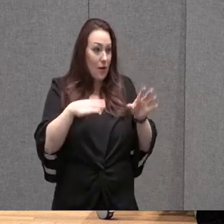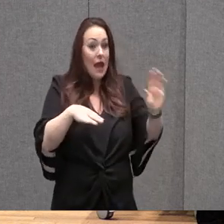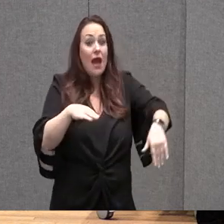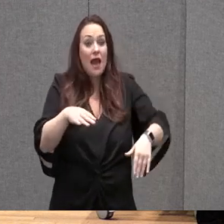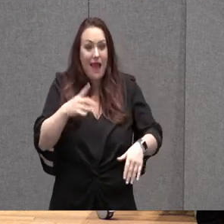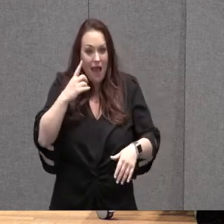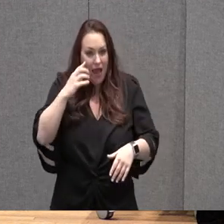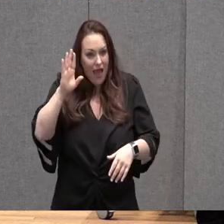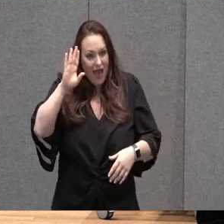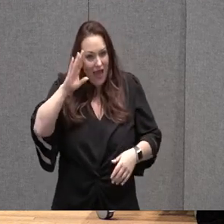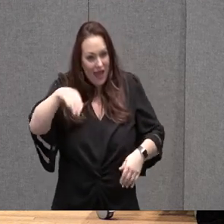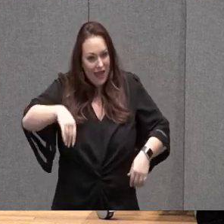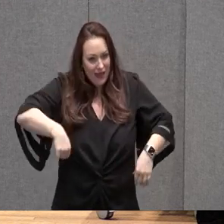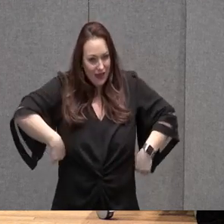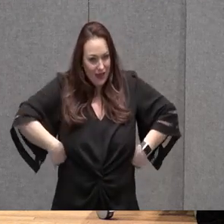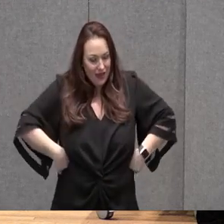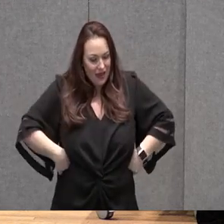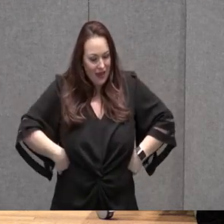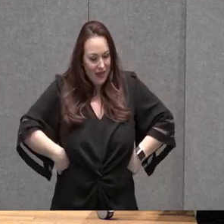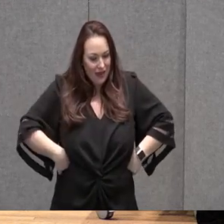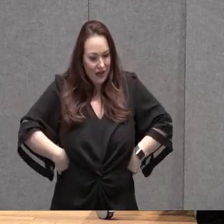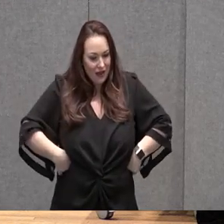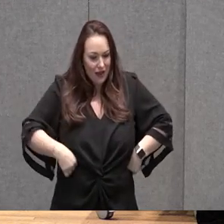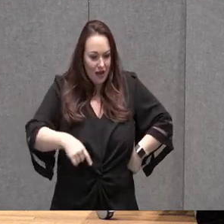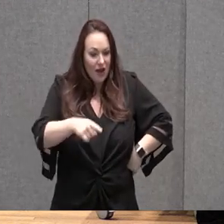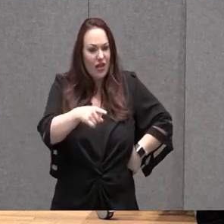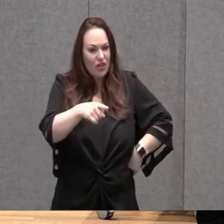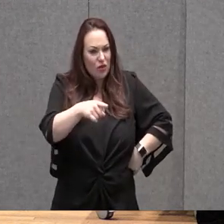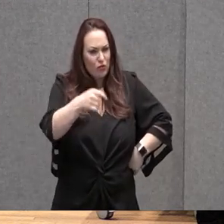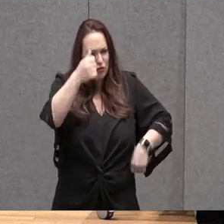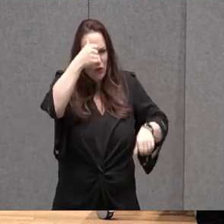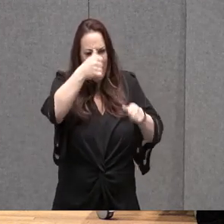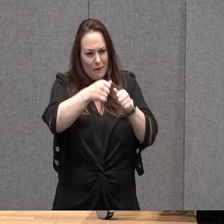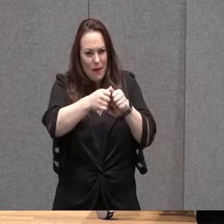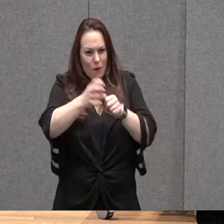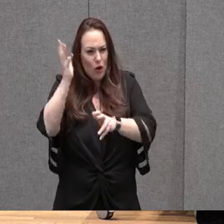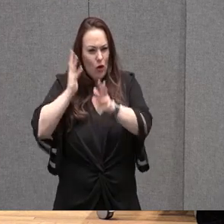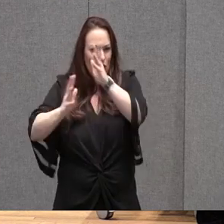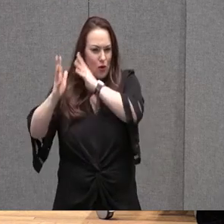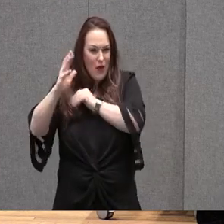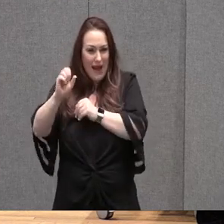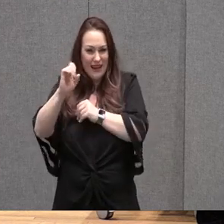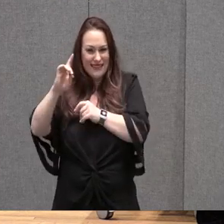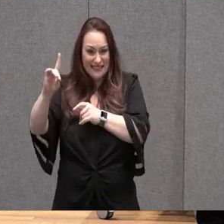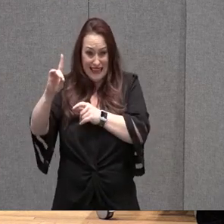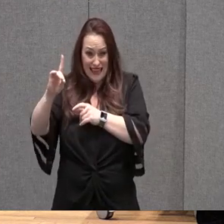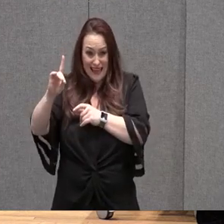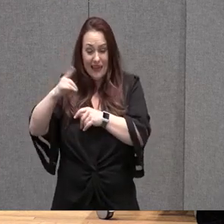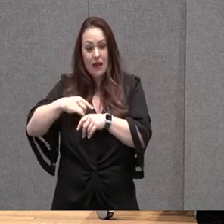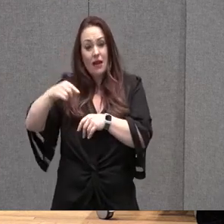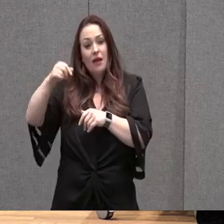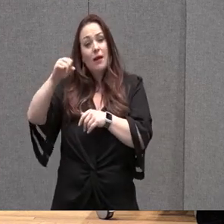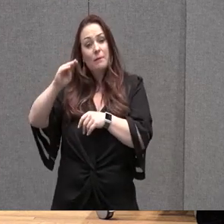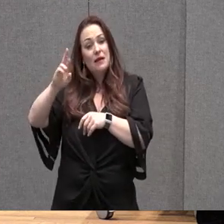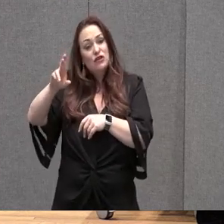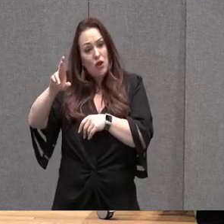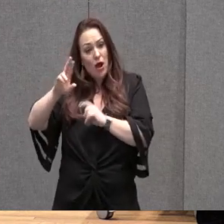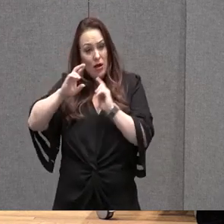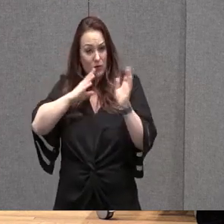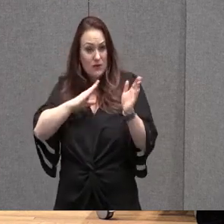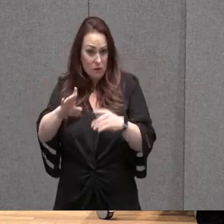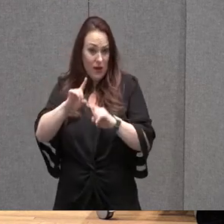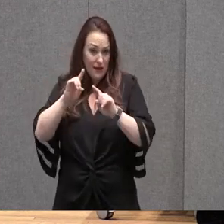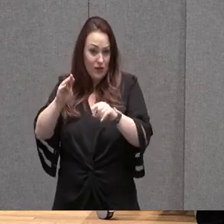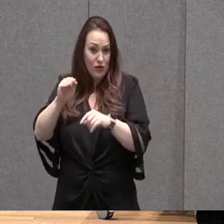Hey, what about that seed that you planted when Mr. R was planning to go to Mars when he was trying